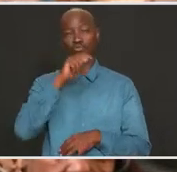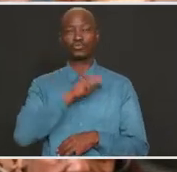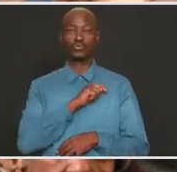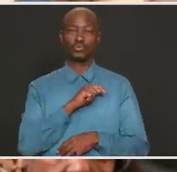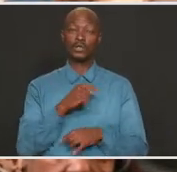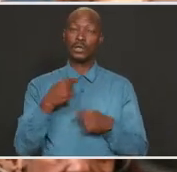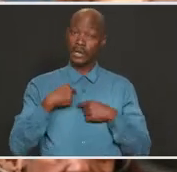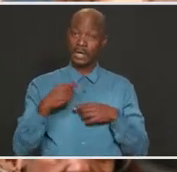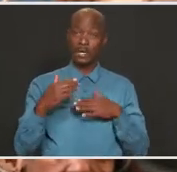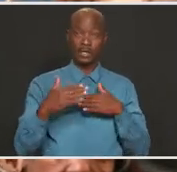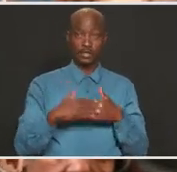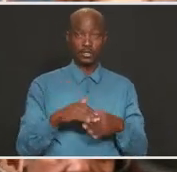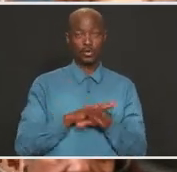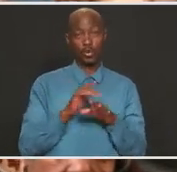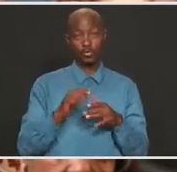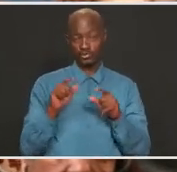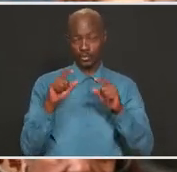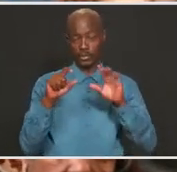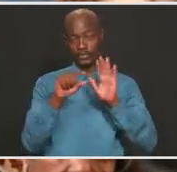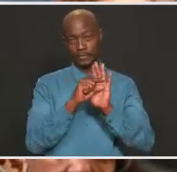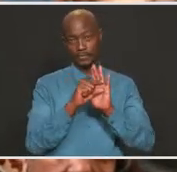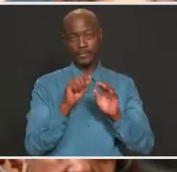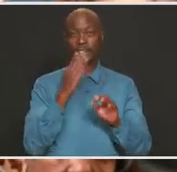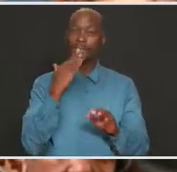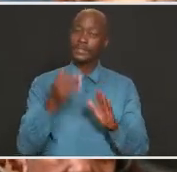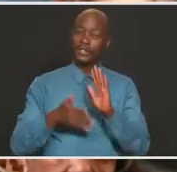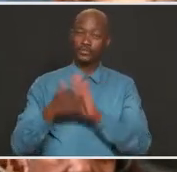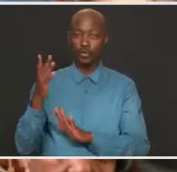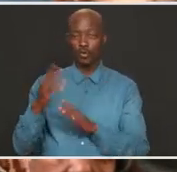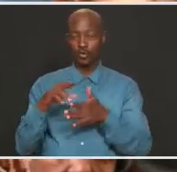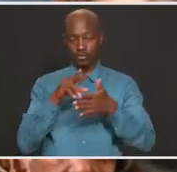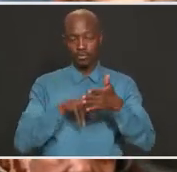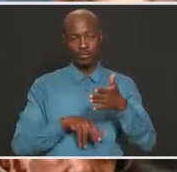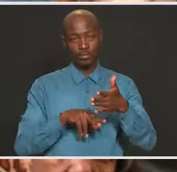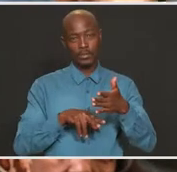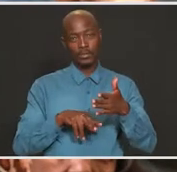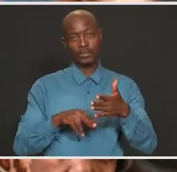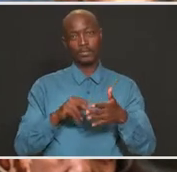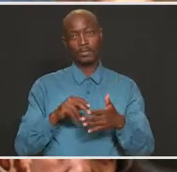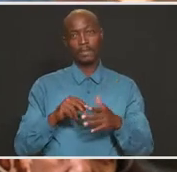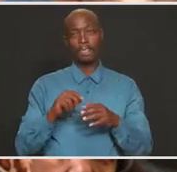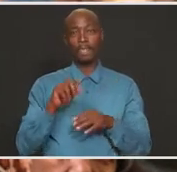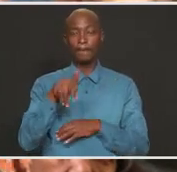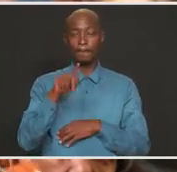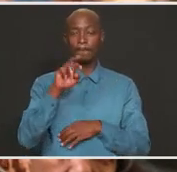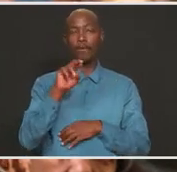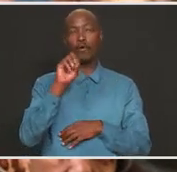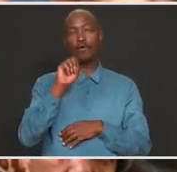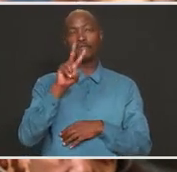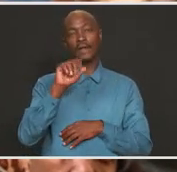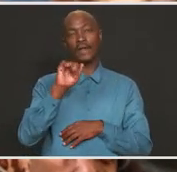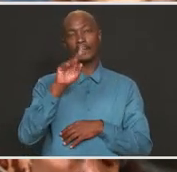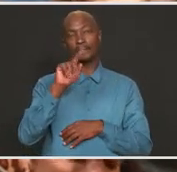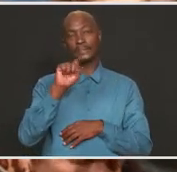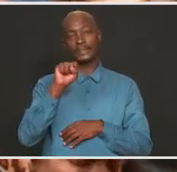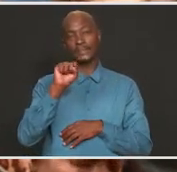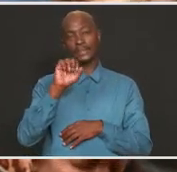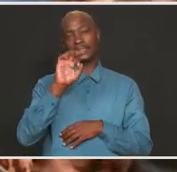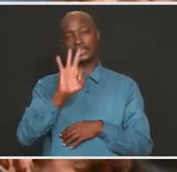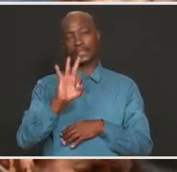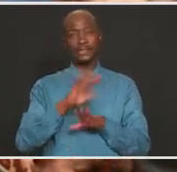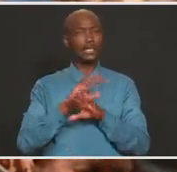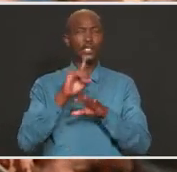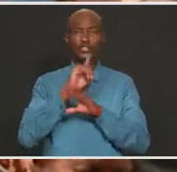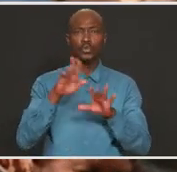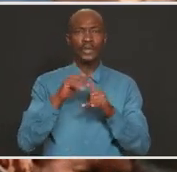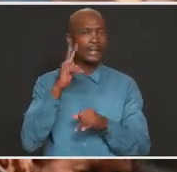I close with a familiar passage please go and read the whole chapter at home Proverbs 3 do not let kindness